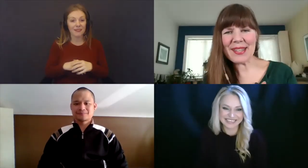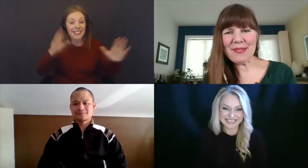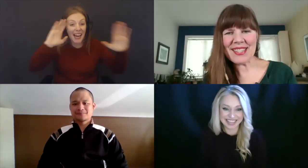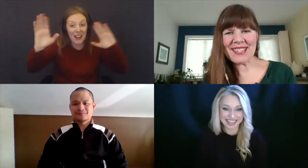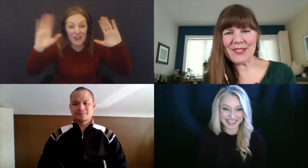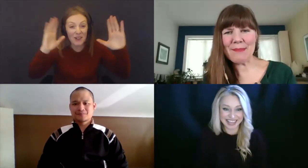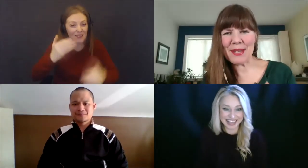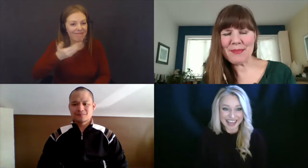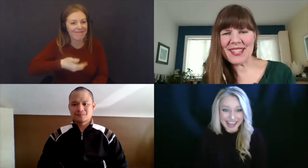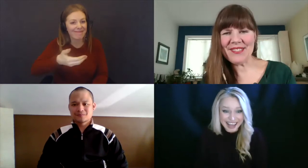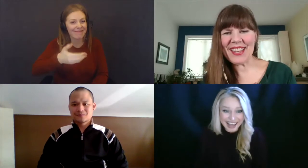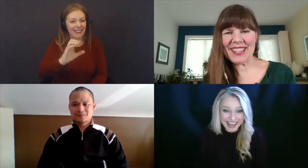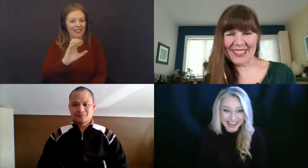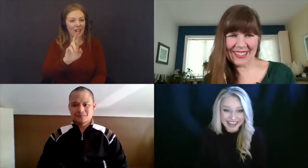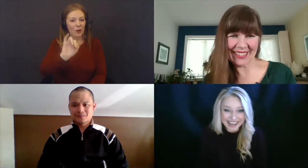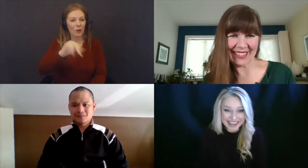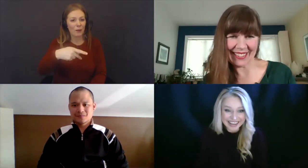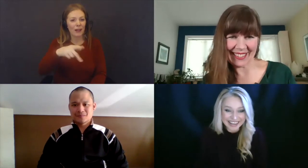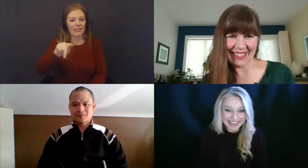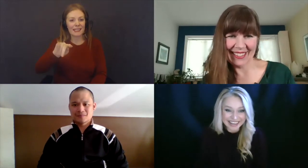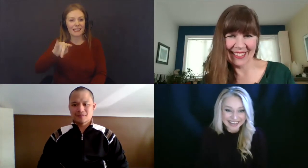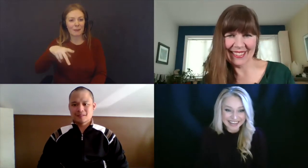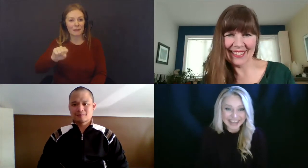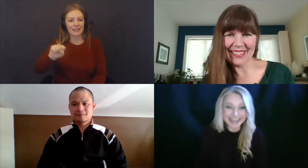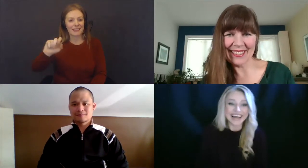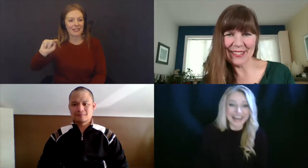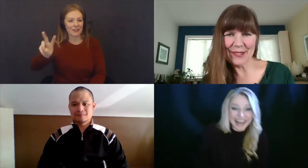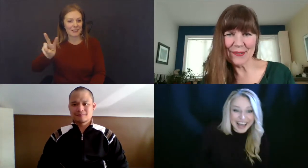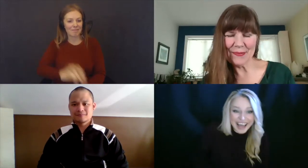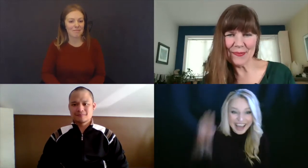Hi, welcome to Crip Tips TV.